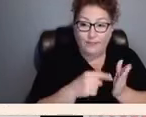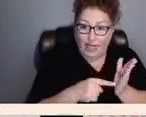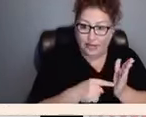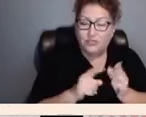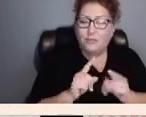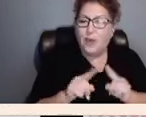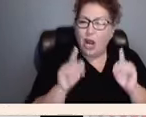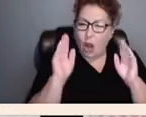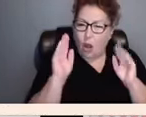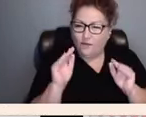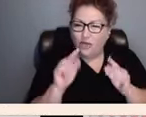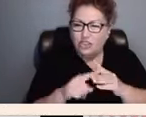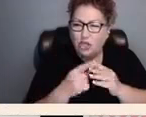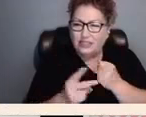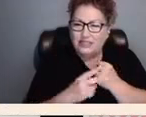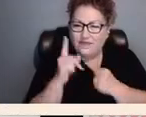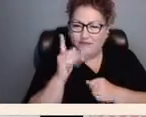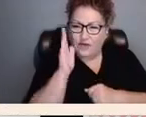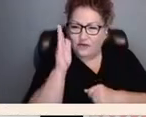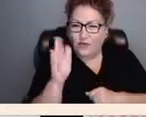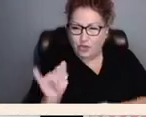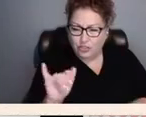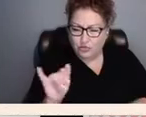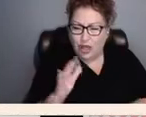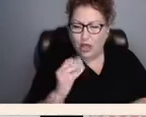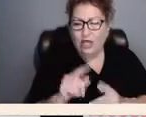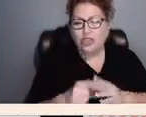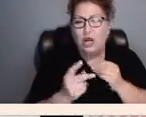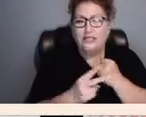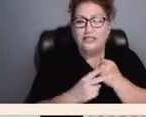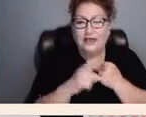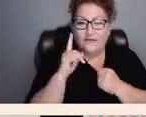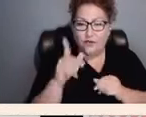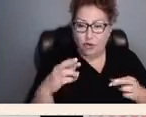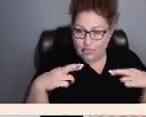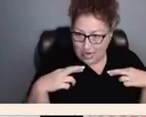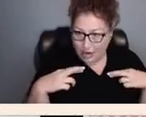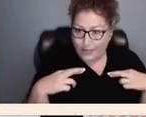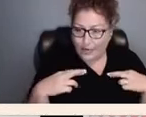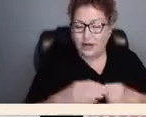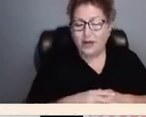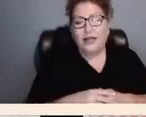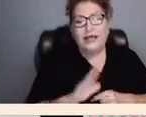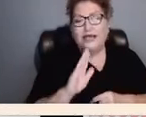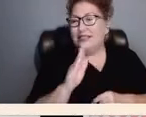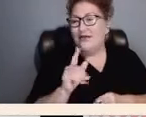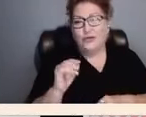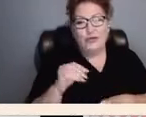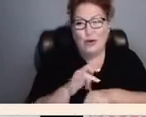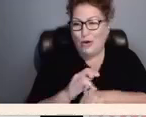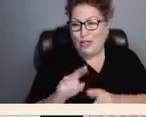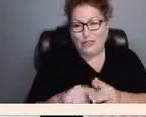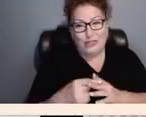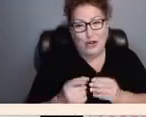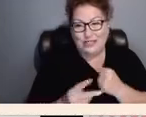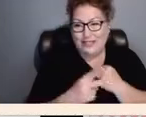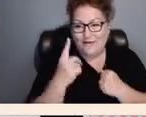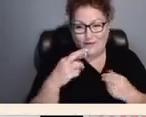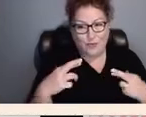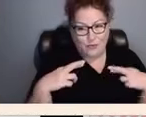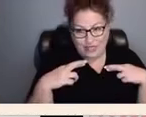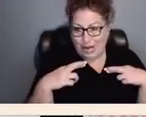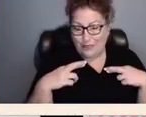for your future as well and start saving for your retirement. It's never too early to start saving for retirement. At somebody like